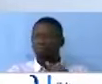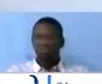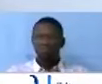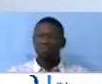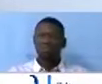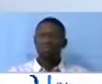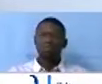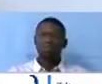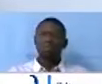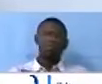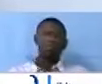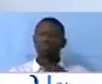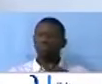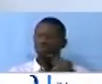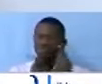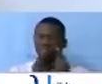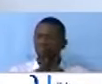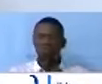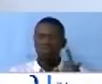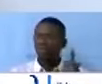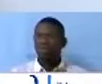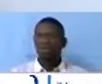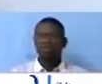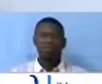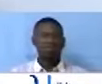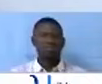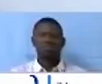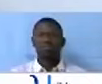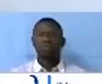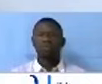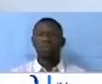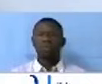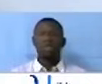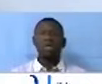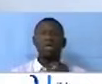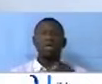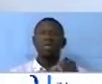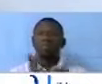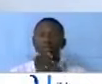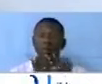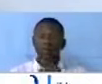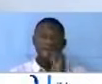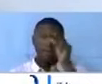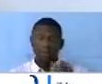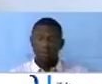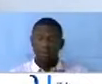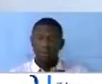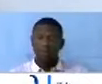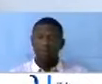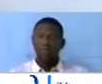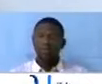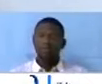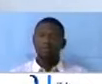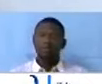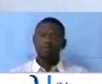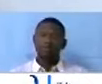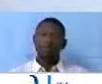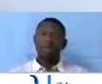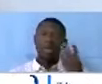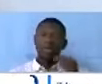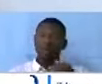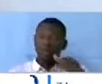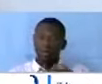Something that I really like because an investigator no sooner or just to if you are guilty of